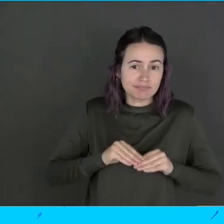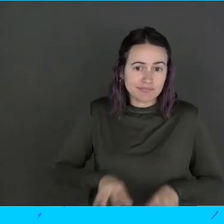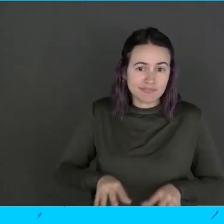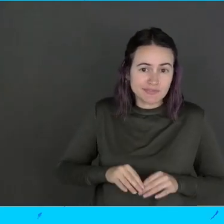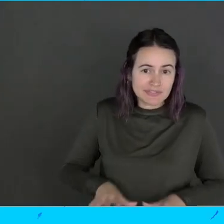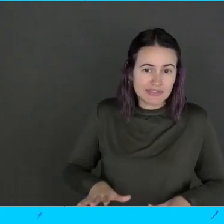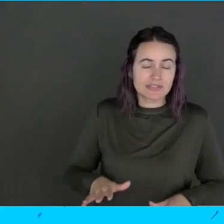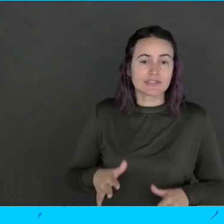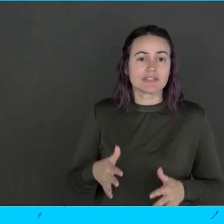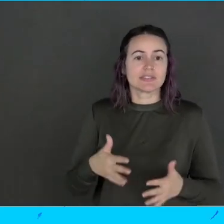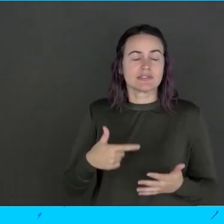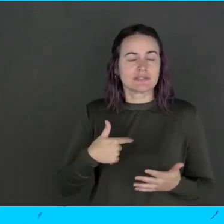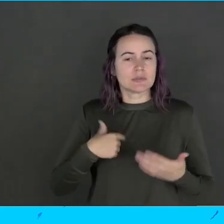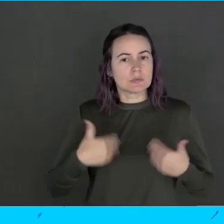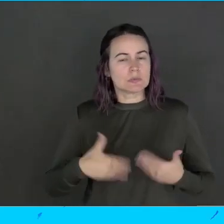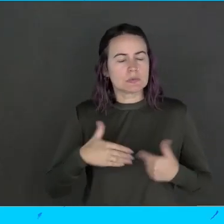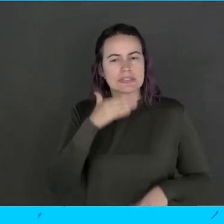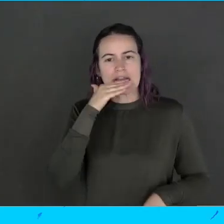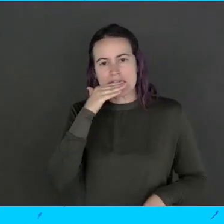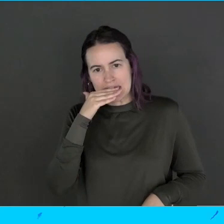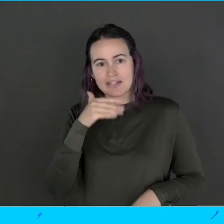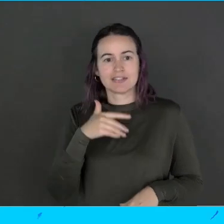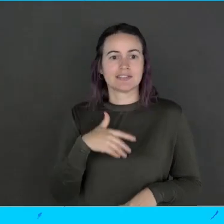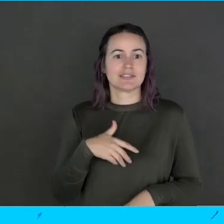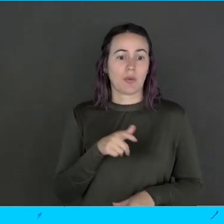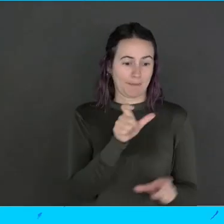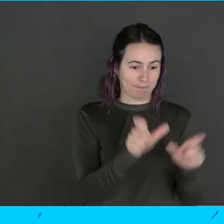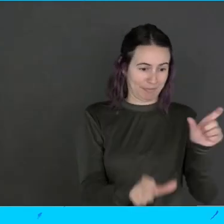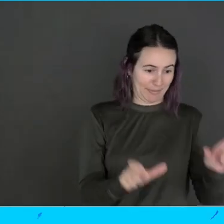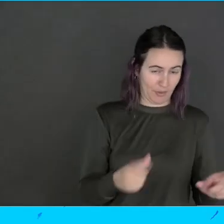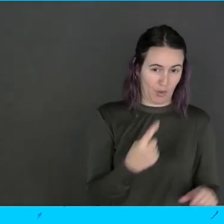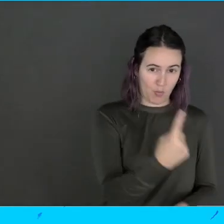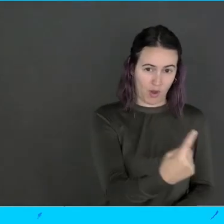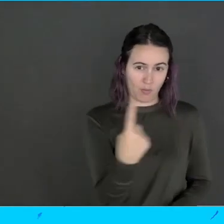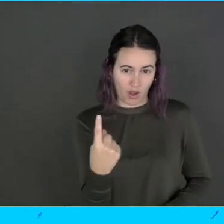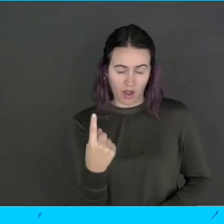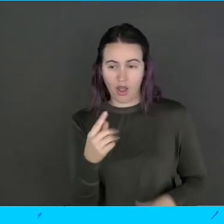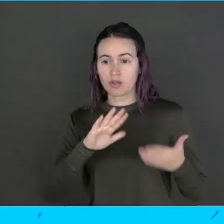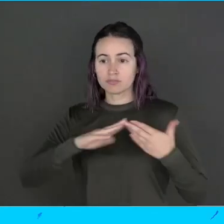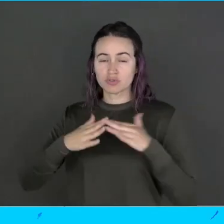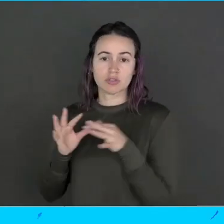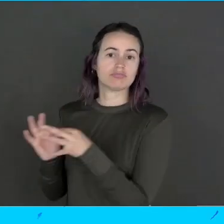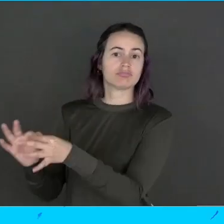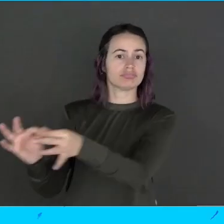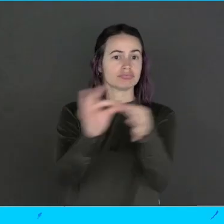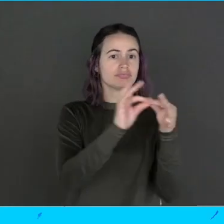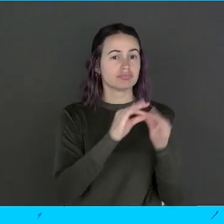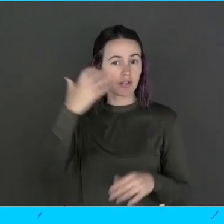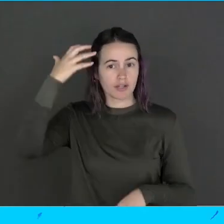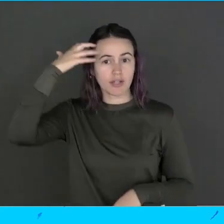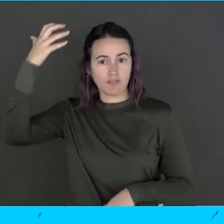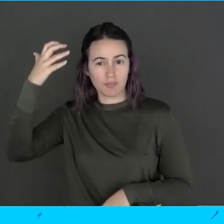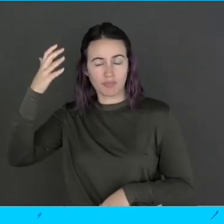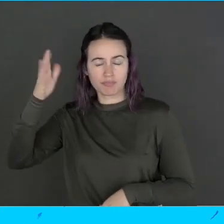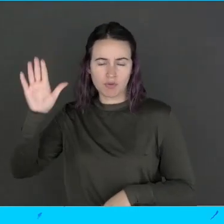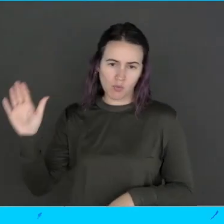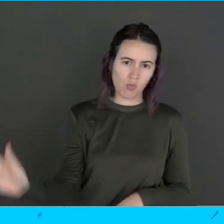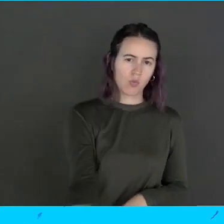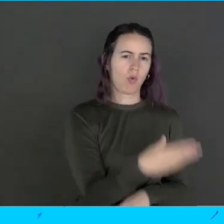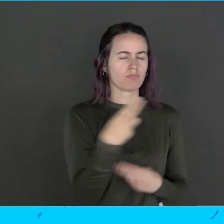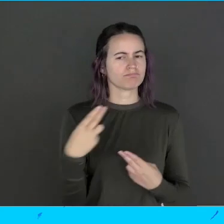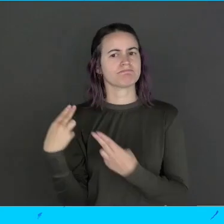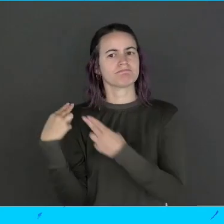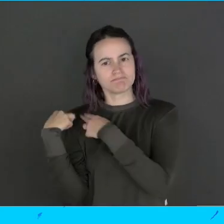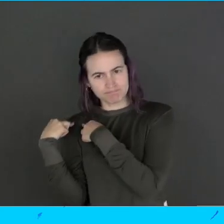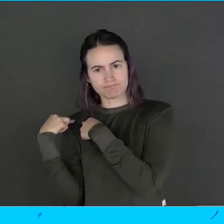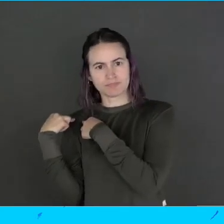as individuals and community and the government at large, it is our responsibility to ensure that there is good